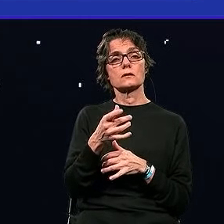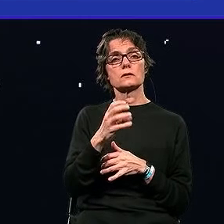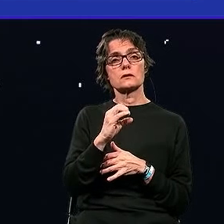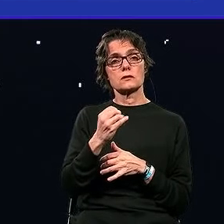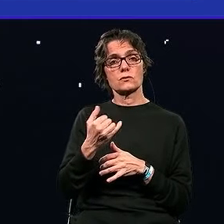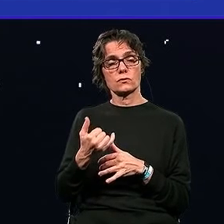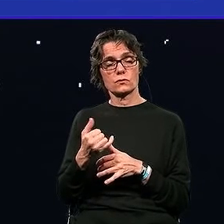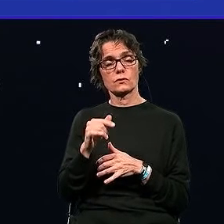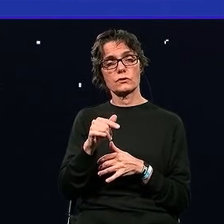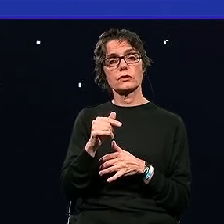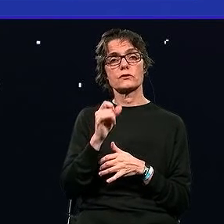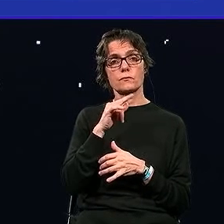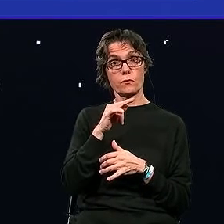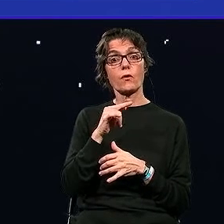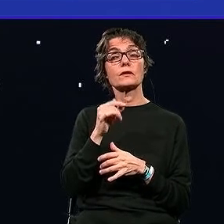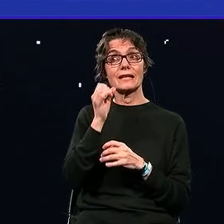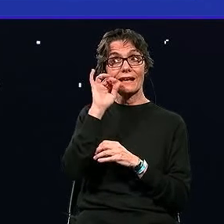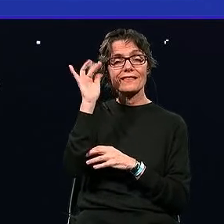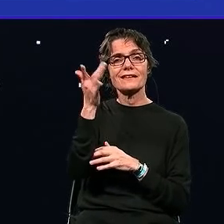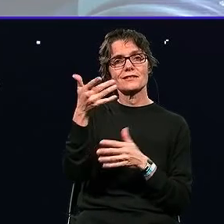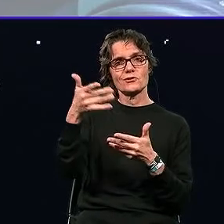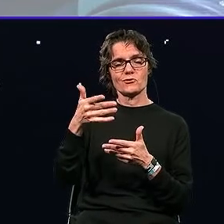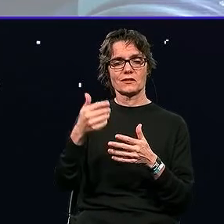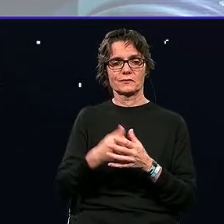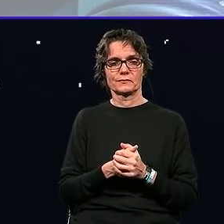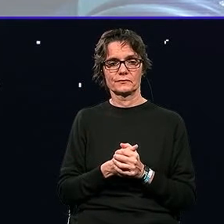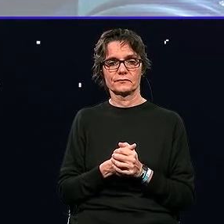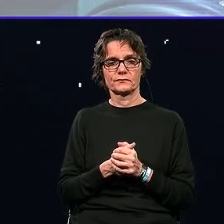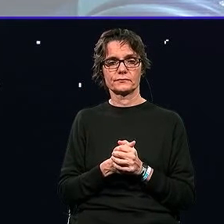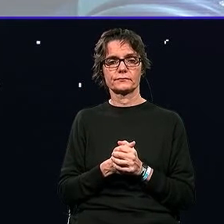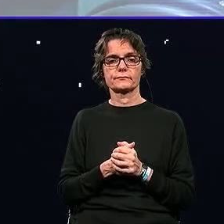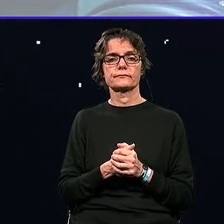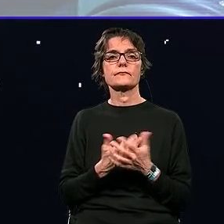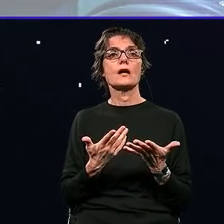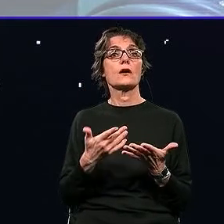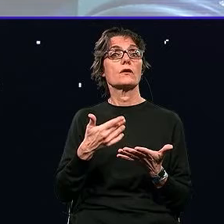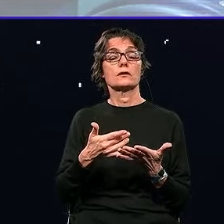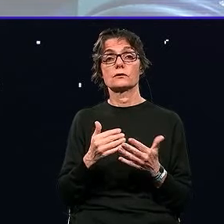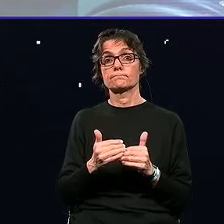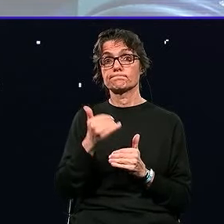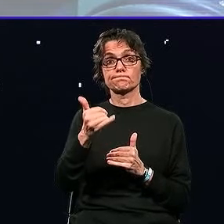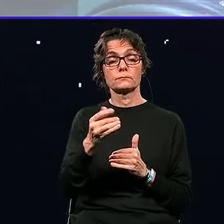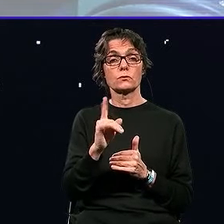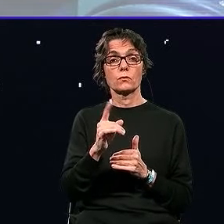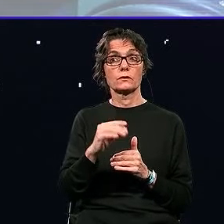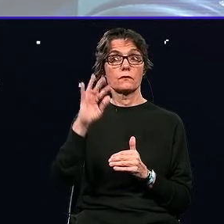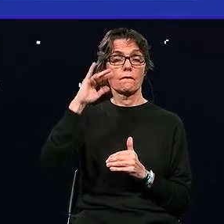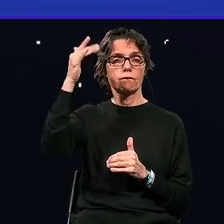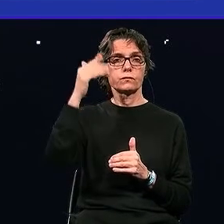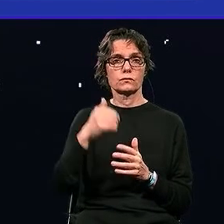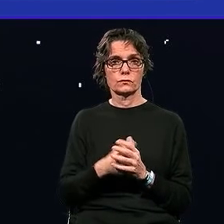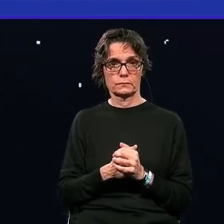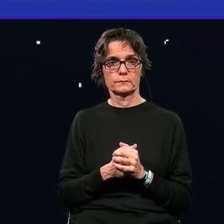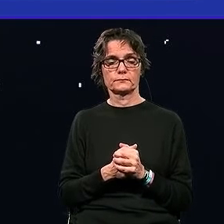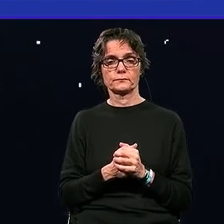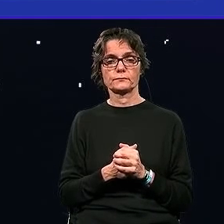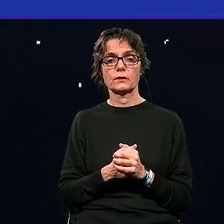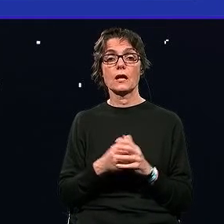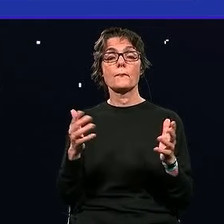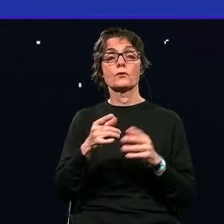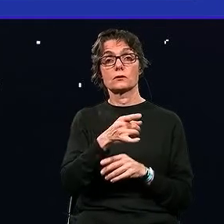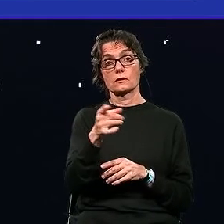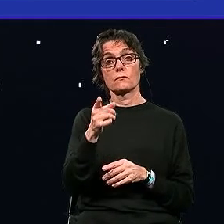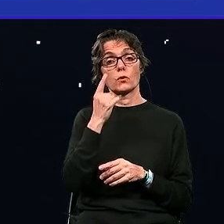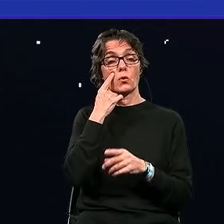10 years could come from nature. So where are we going next? The future. Well, again, many of you will have seen this